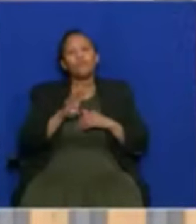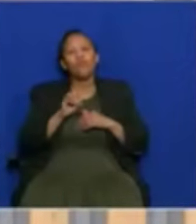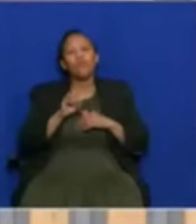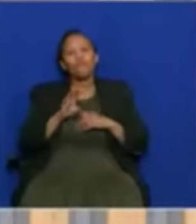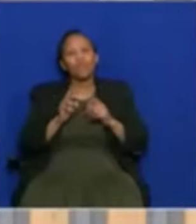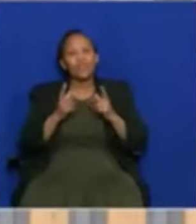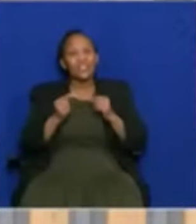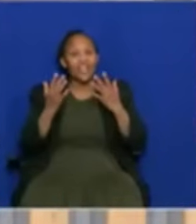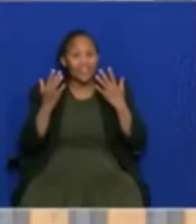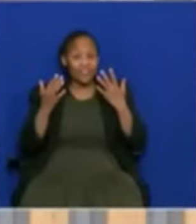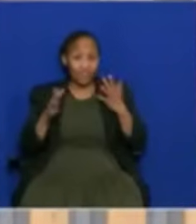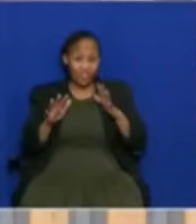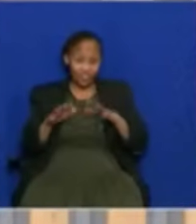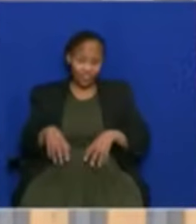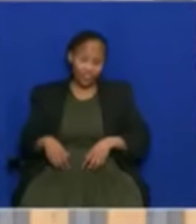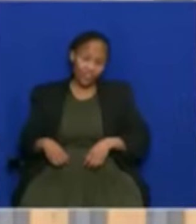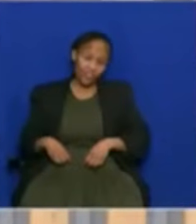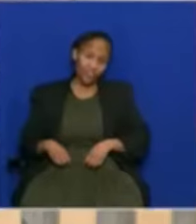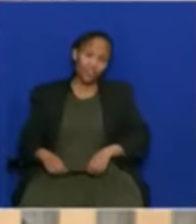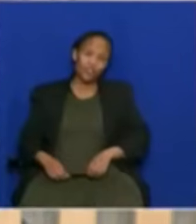as appears